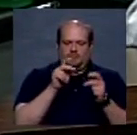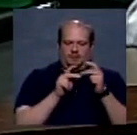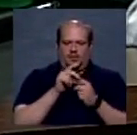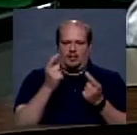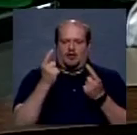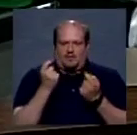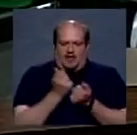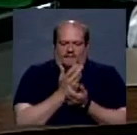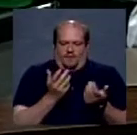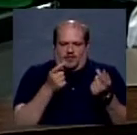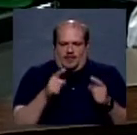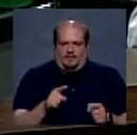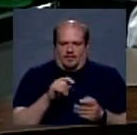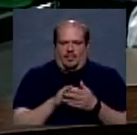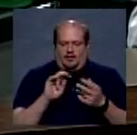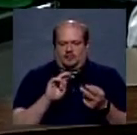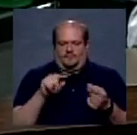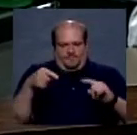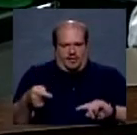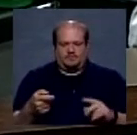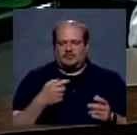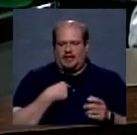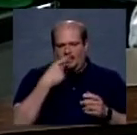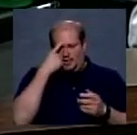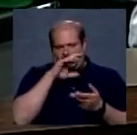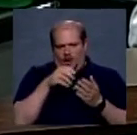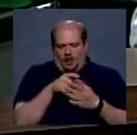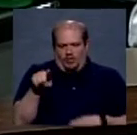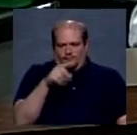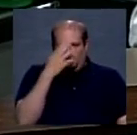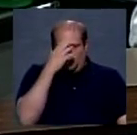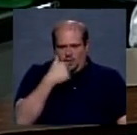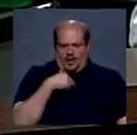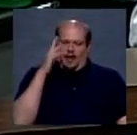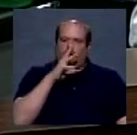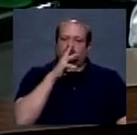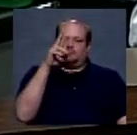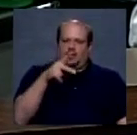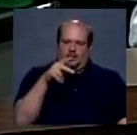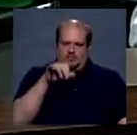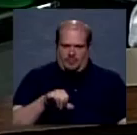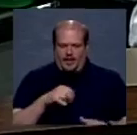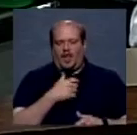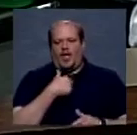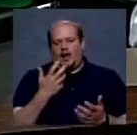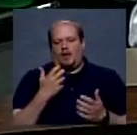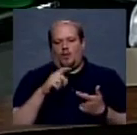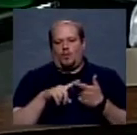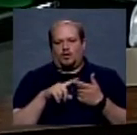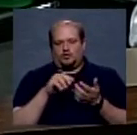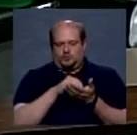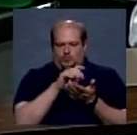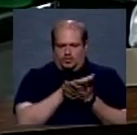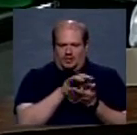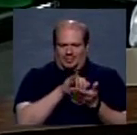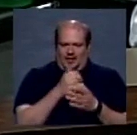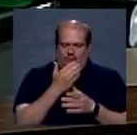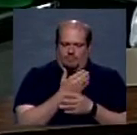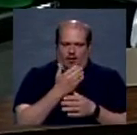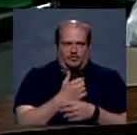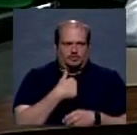everything happens. It just flips. And I think all of you all know I will speak that. And I wanted to go on record. It bothers